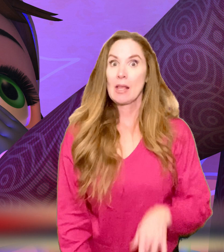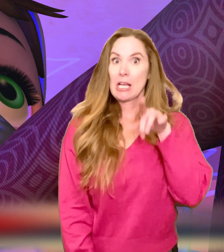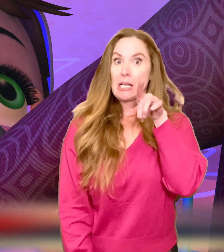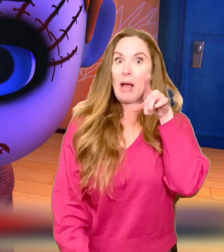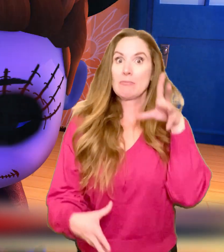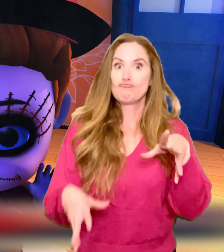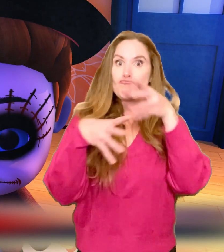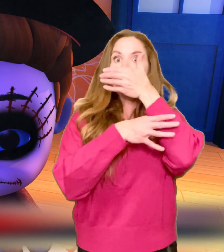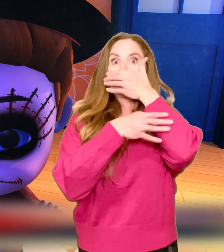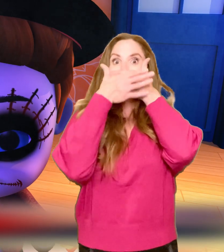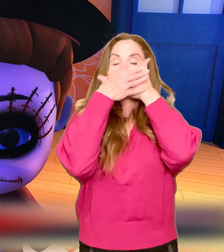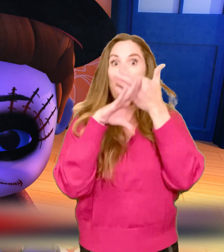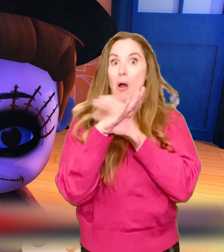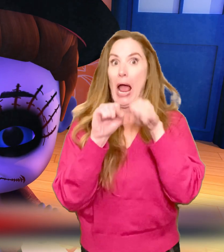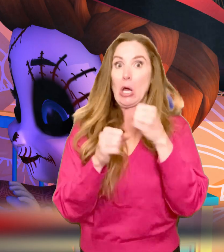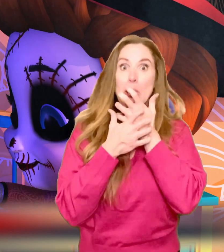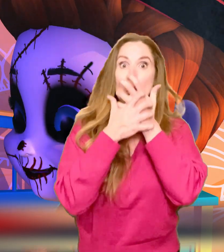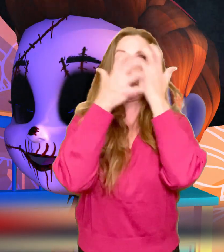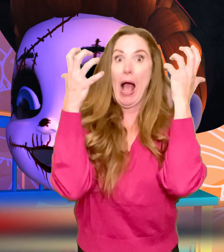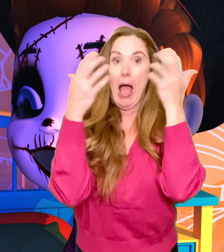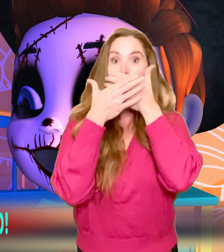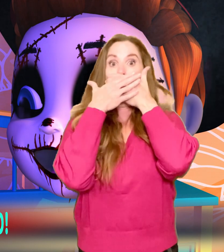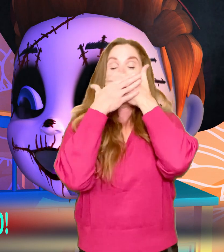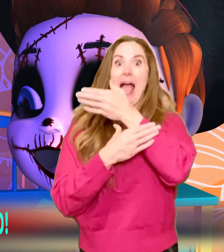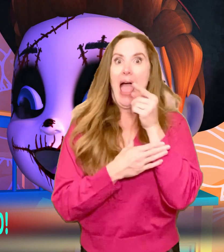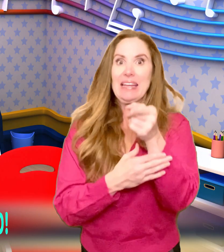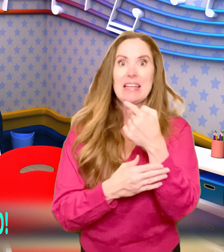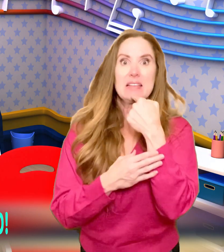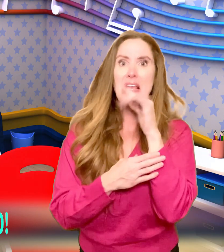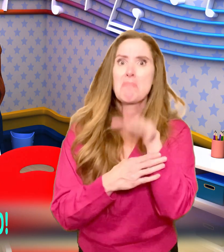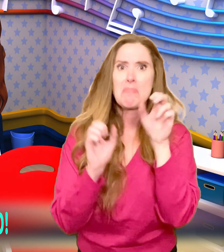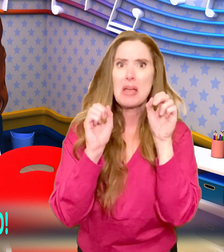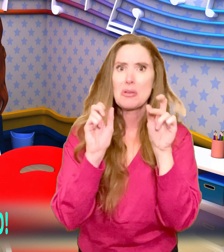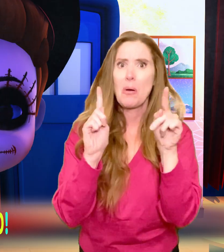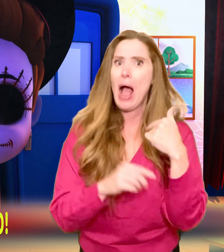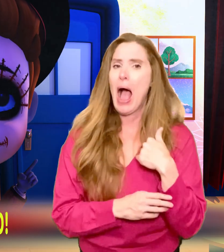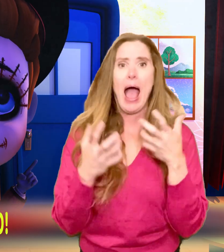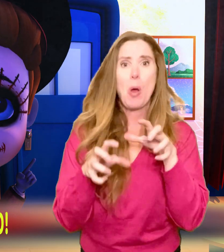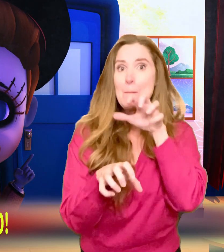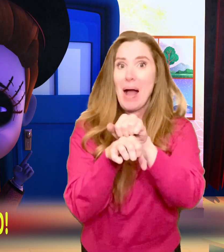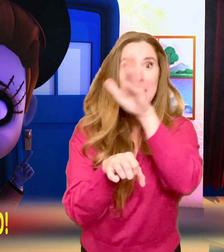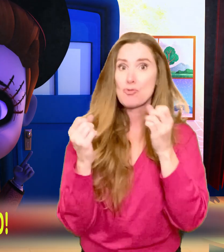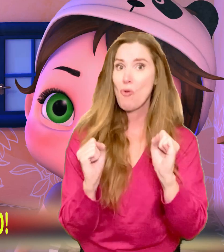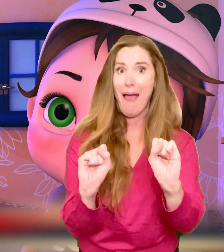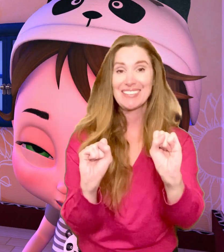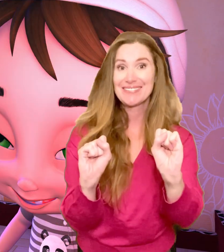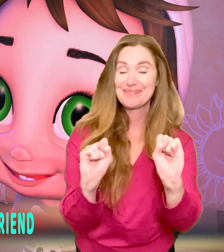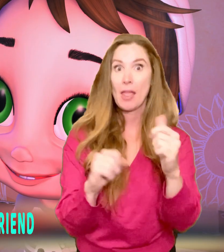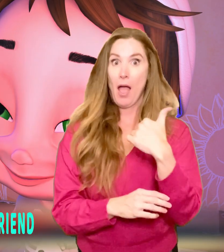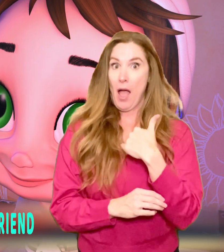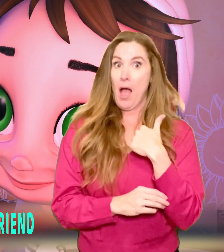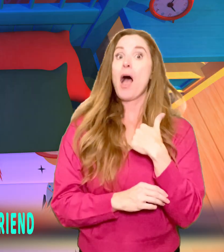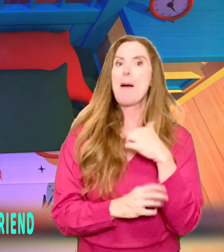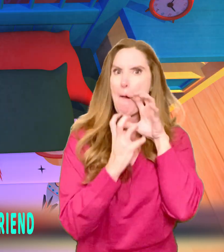He covered my mouth before I even cried, and he said, "It's okay, I don't bite, never